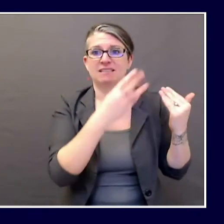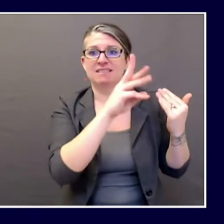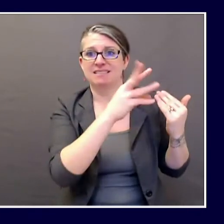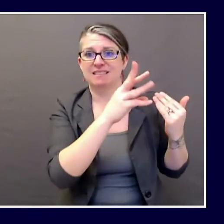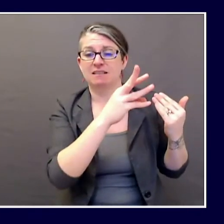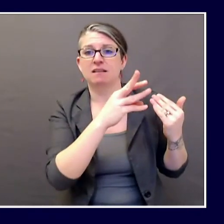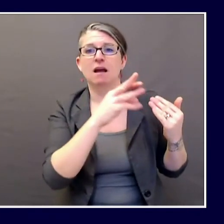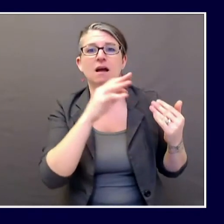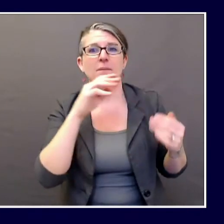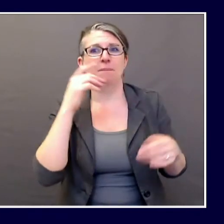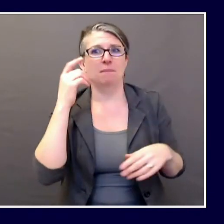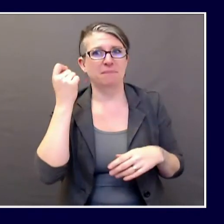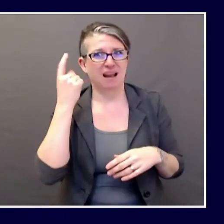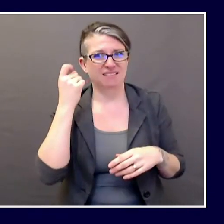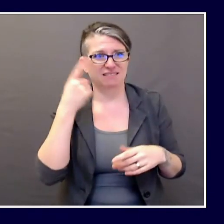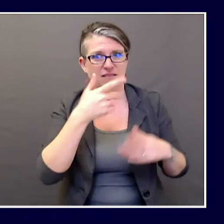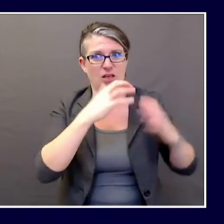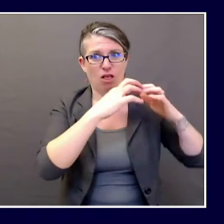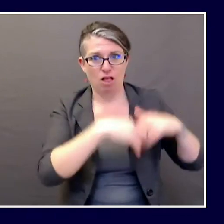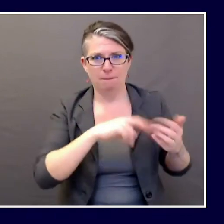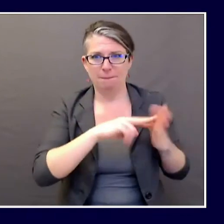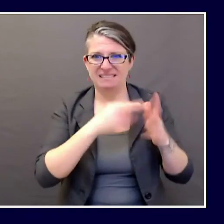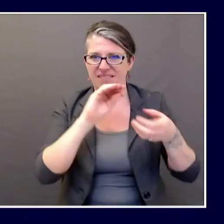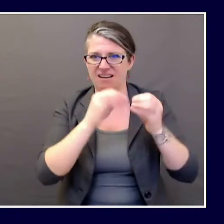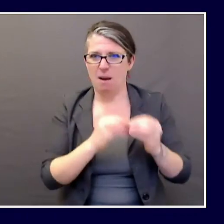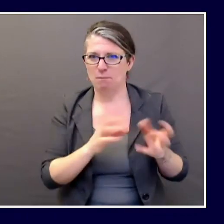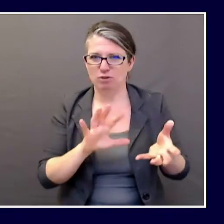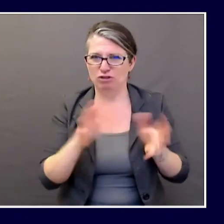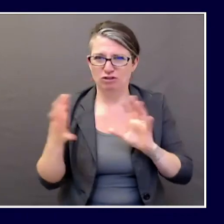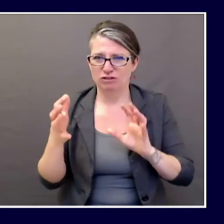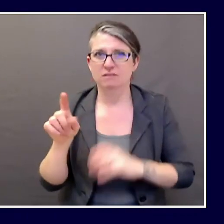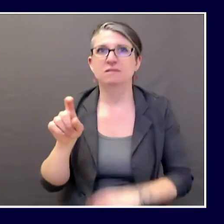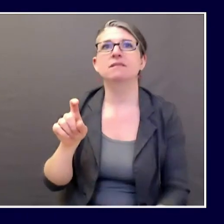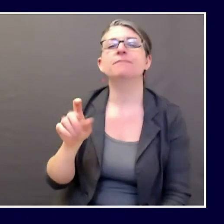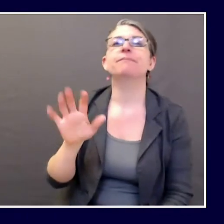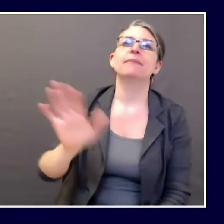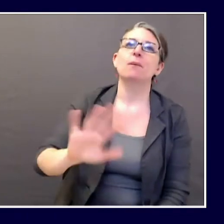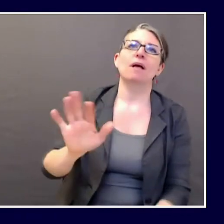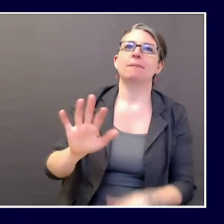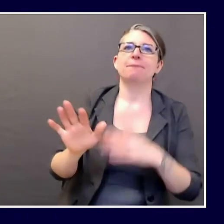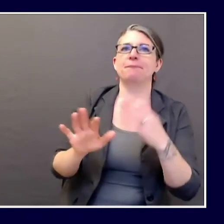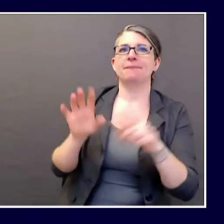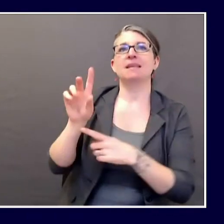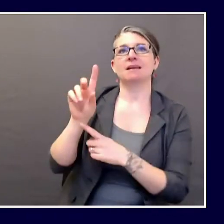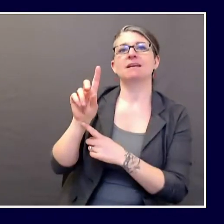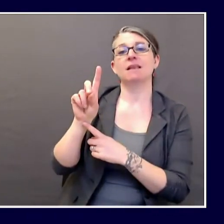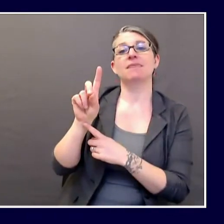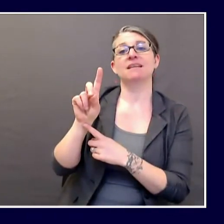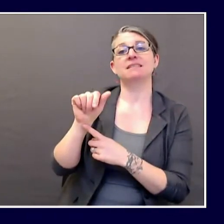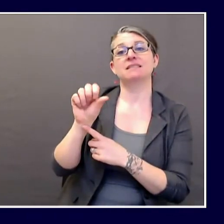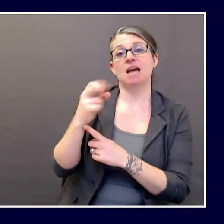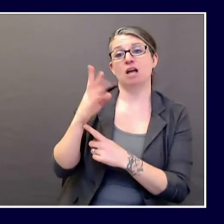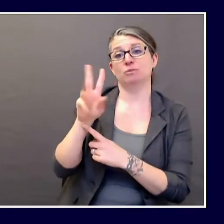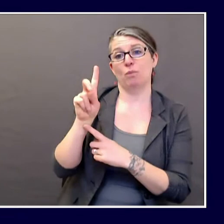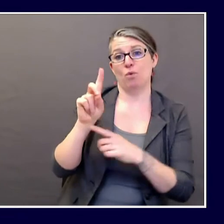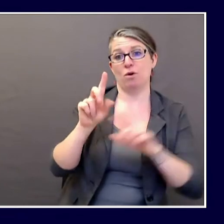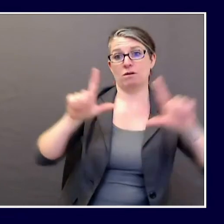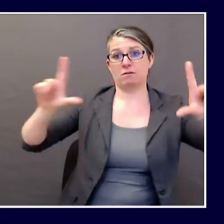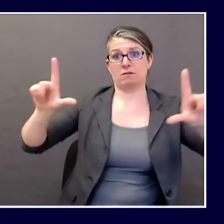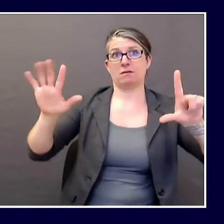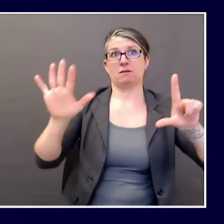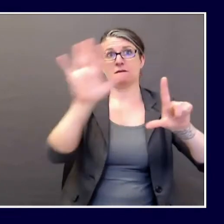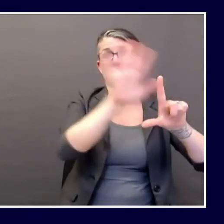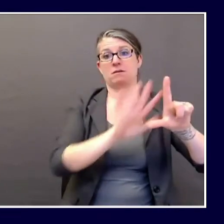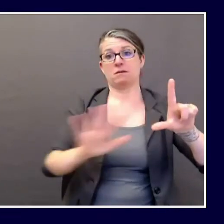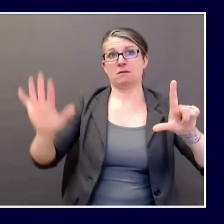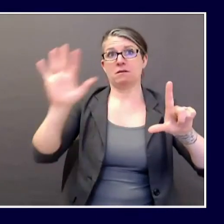on social media and such. It may not be on the dashboard itself because once it gets resolved, the dashboard will just pull all the data and